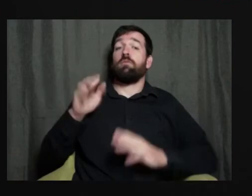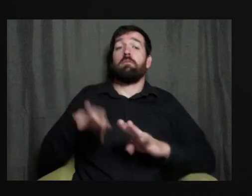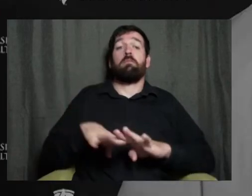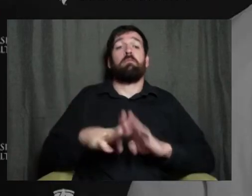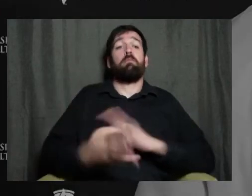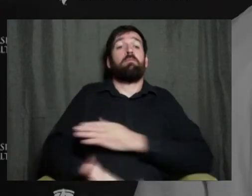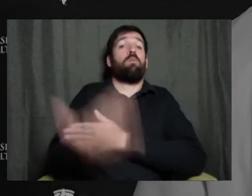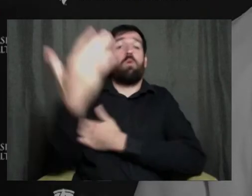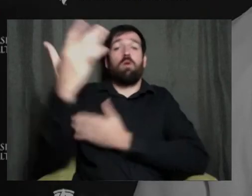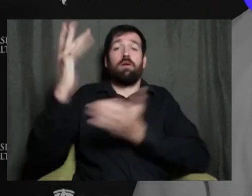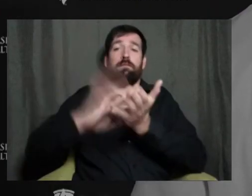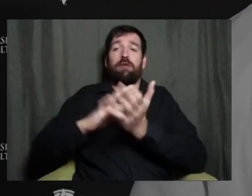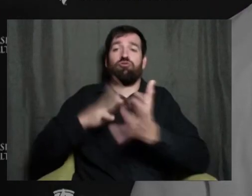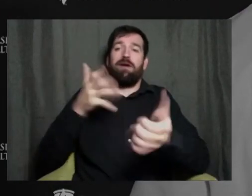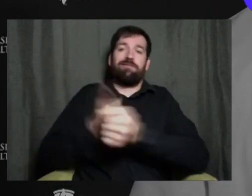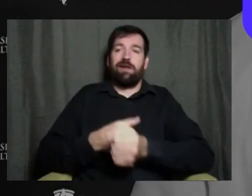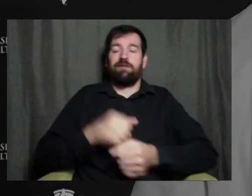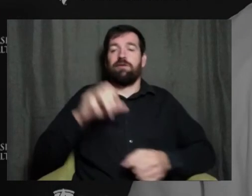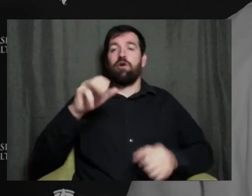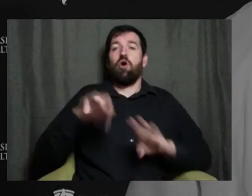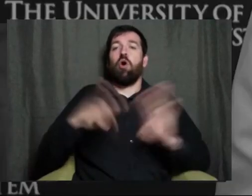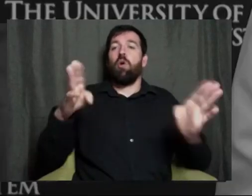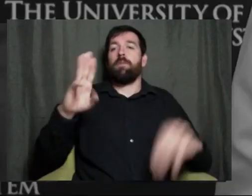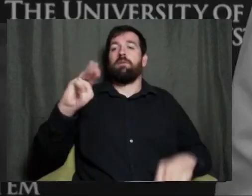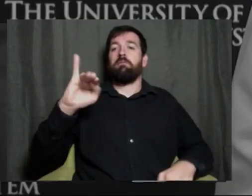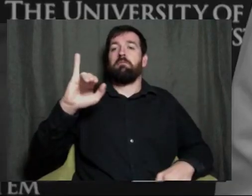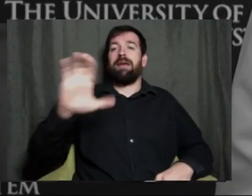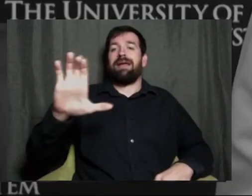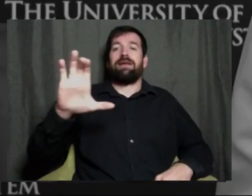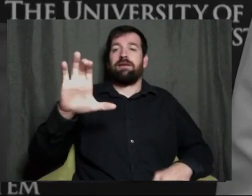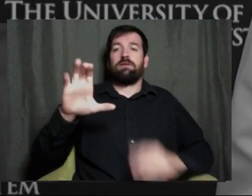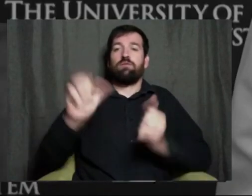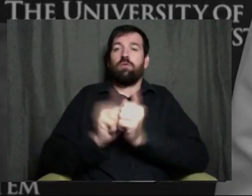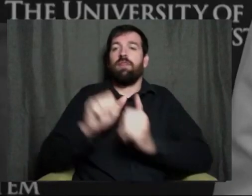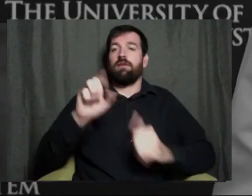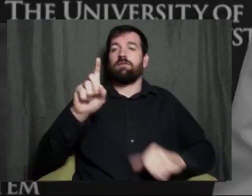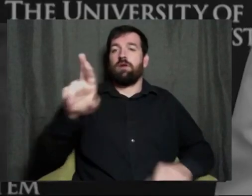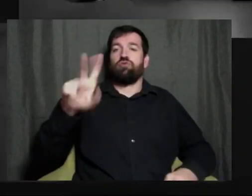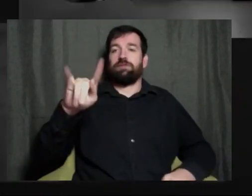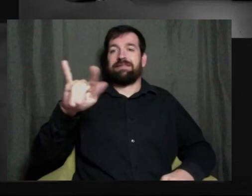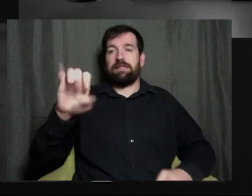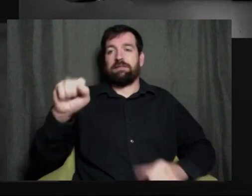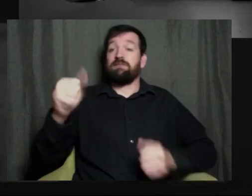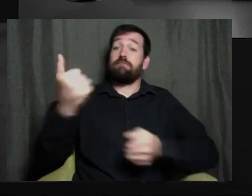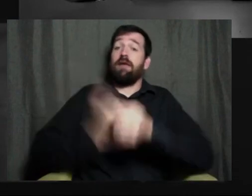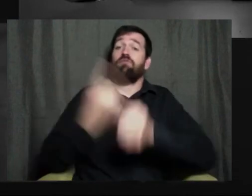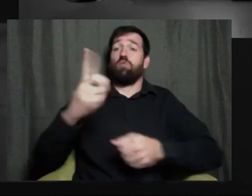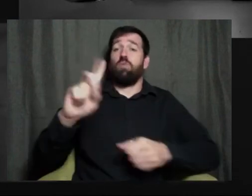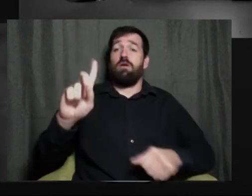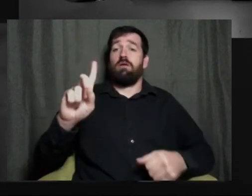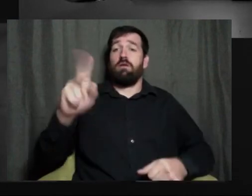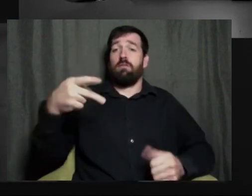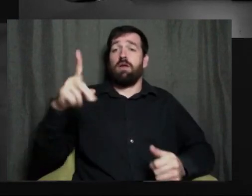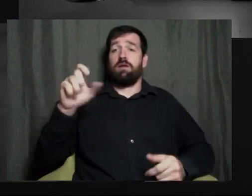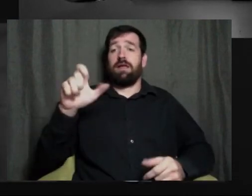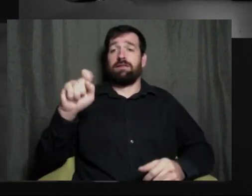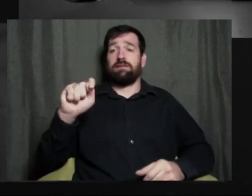update and open mics with Dr. Stites podcasts. Now everywhere podcasts are available.